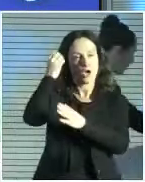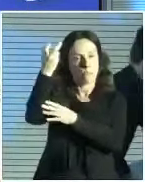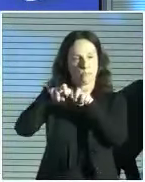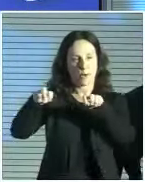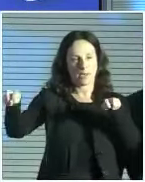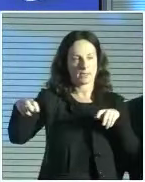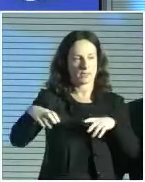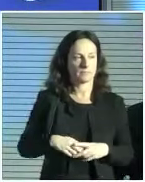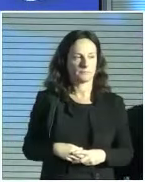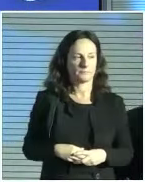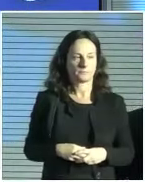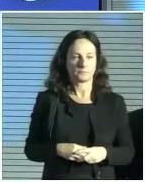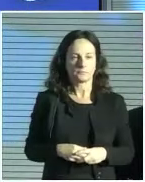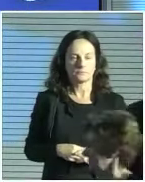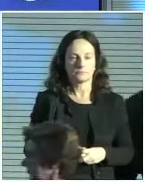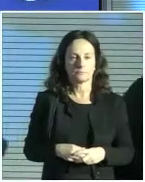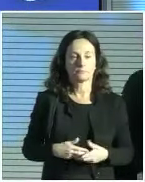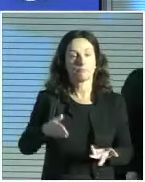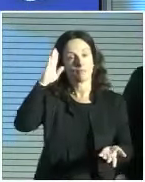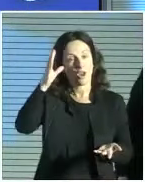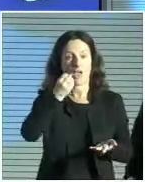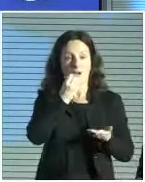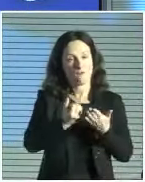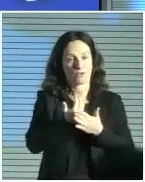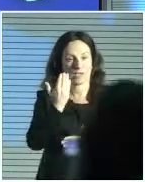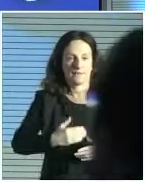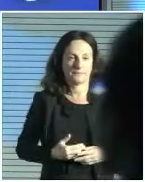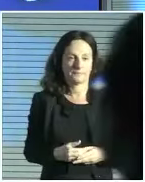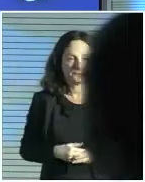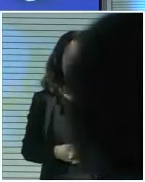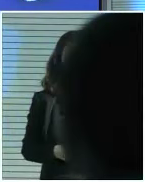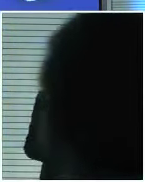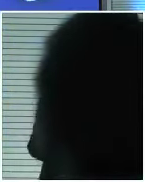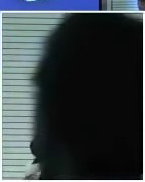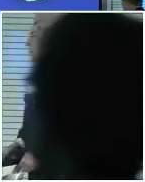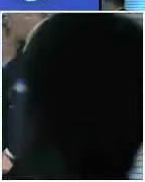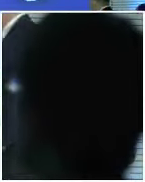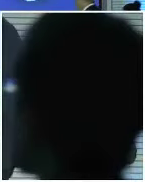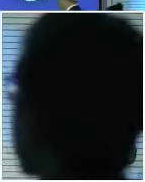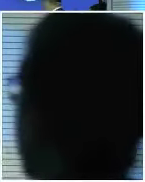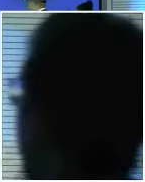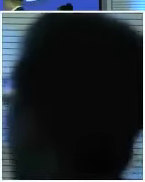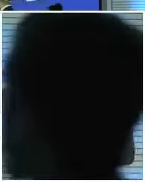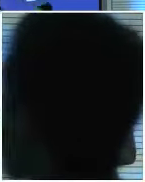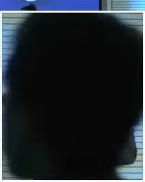Hi, dear. Good morning. Un poco como la otra, el otro extremo aquí.